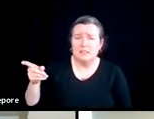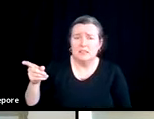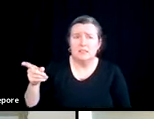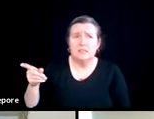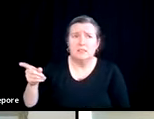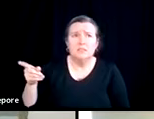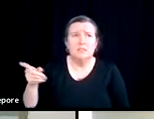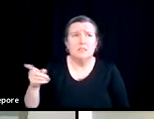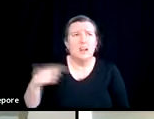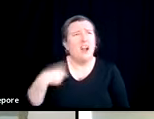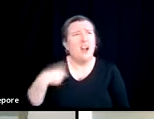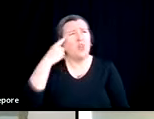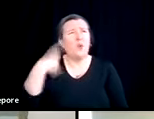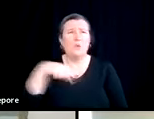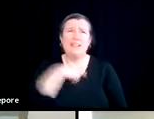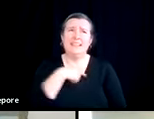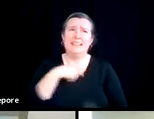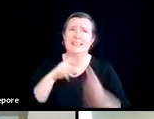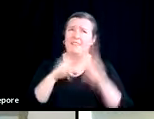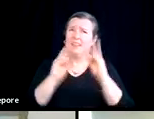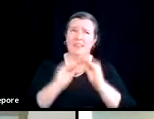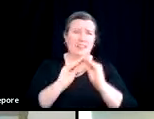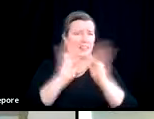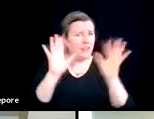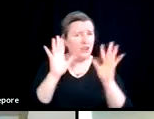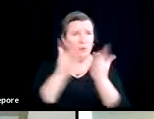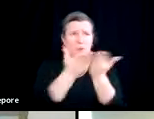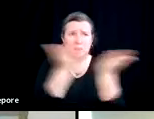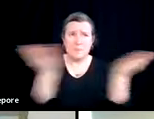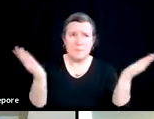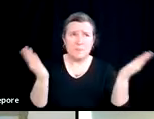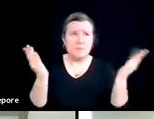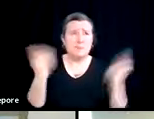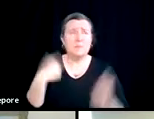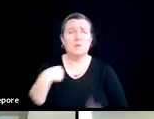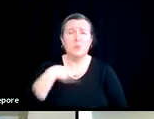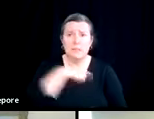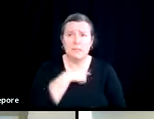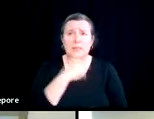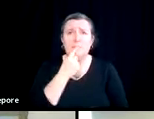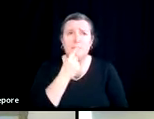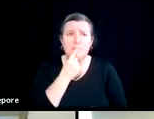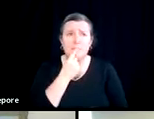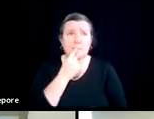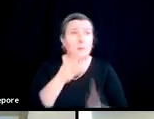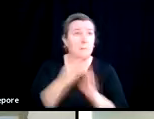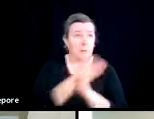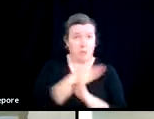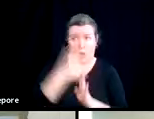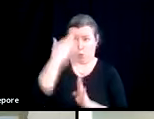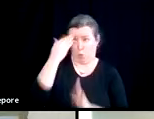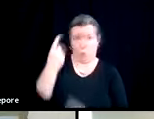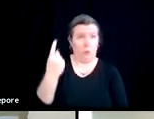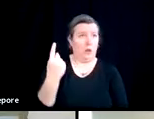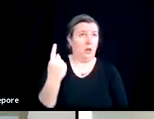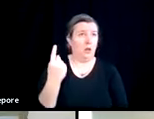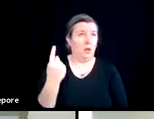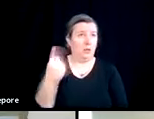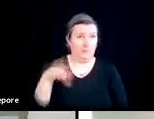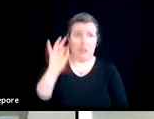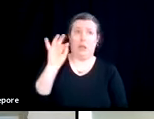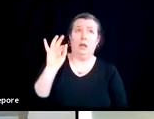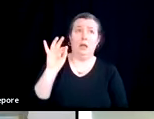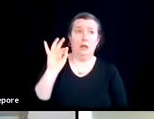that we have been operating even before we knew there was one case of the UK strain, that it was in the state. Never mind now